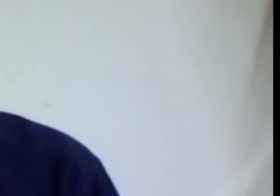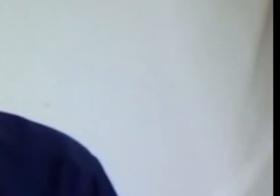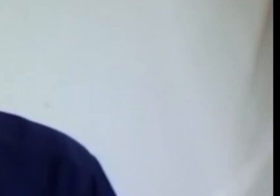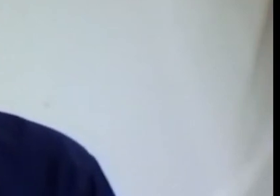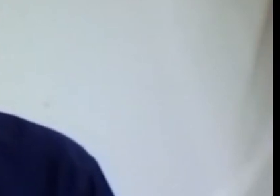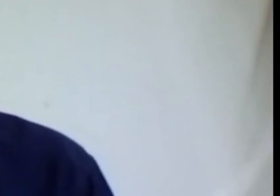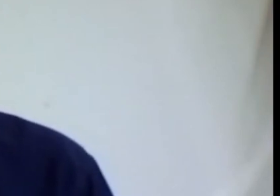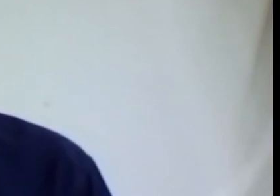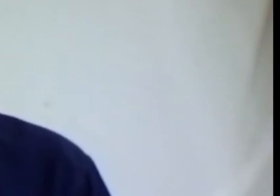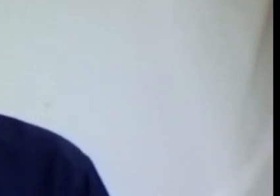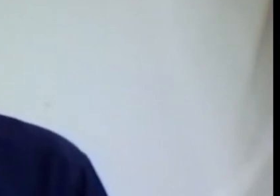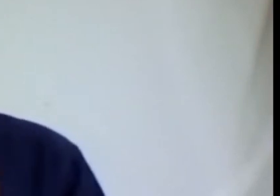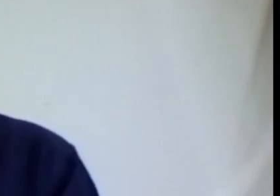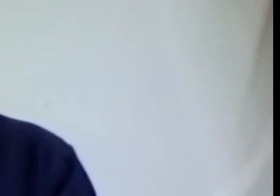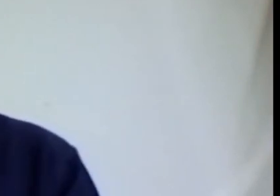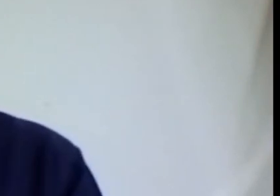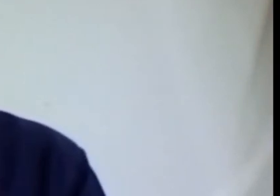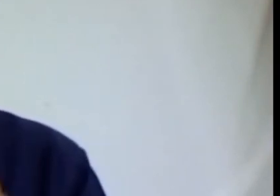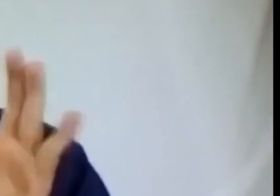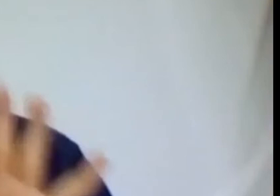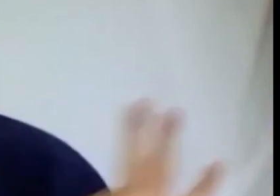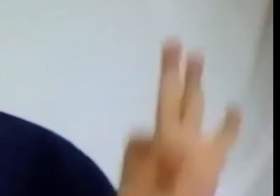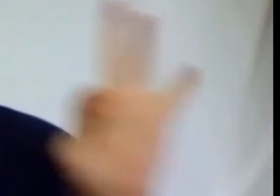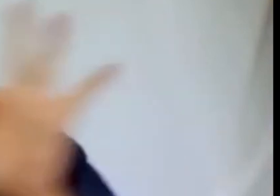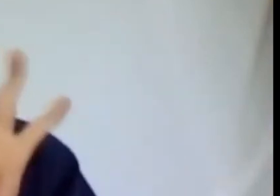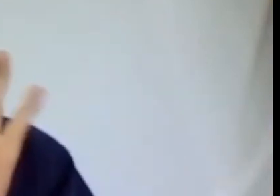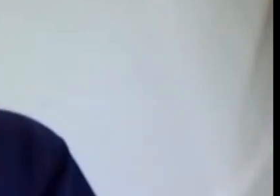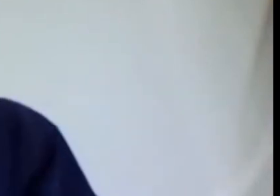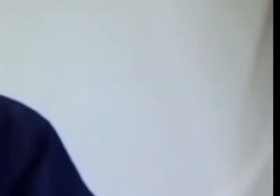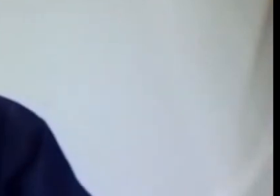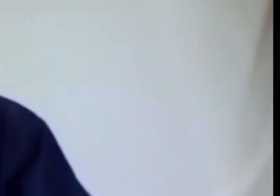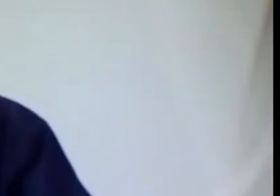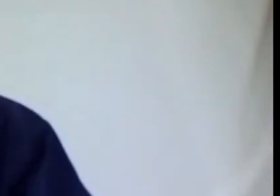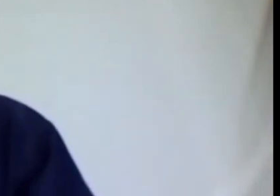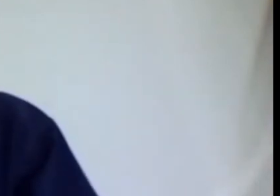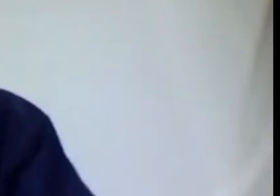If you don't review, you may not teach people the right thing.